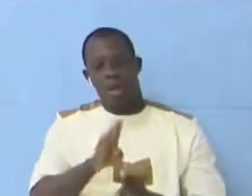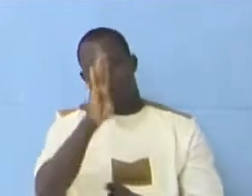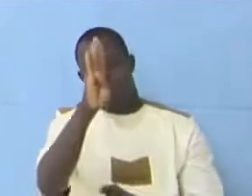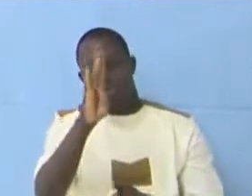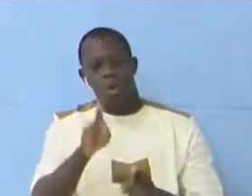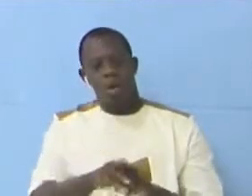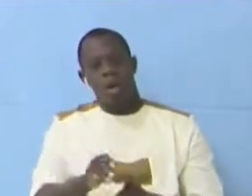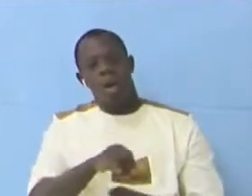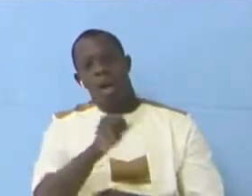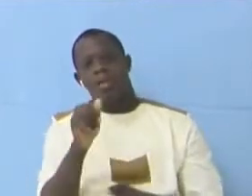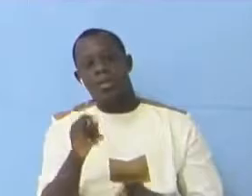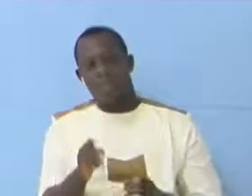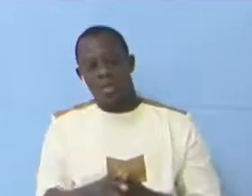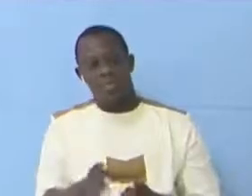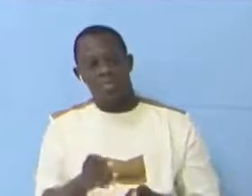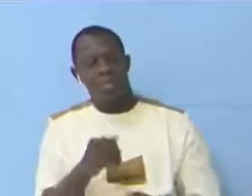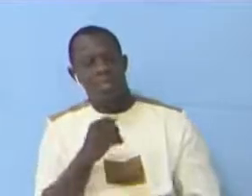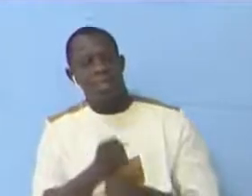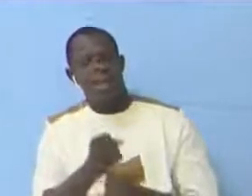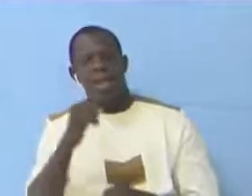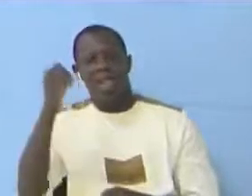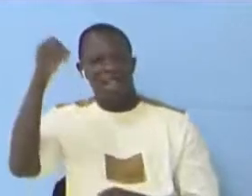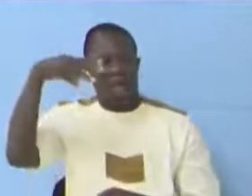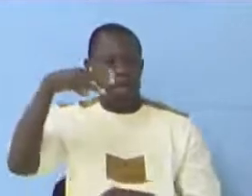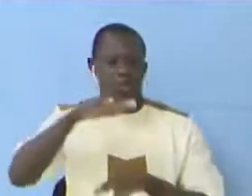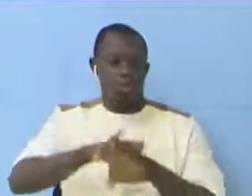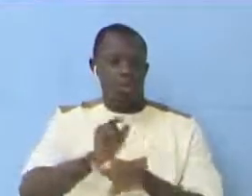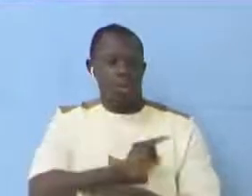the light perpetual shine upon them.